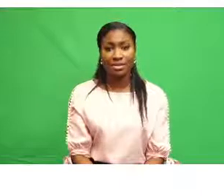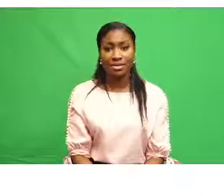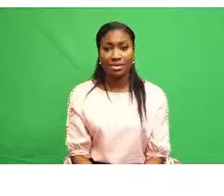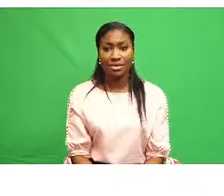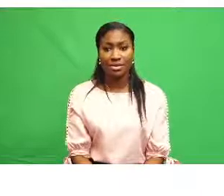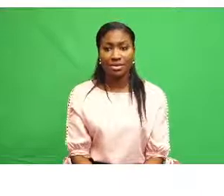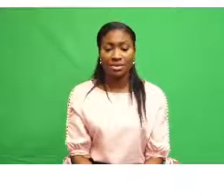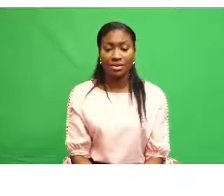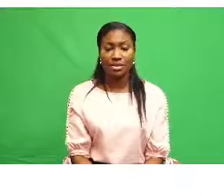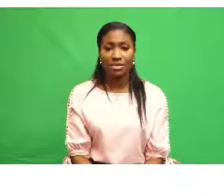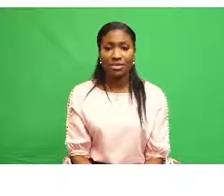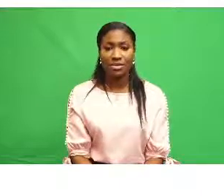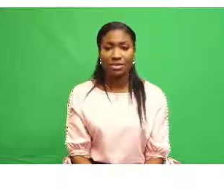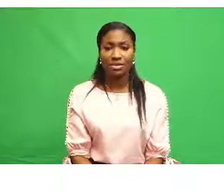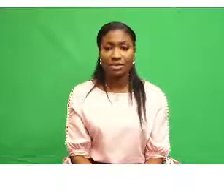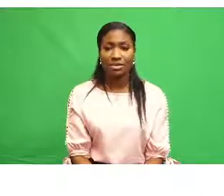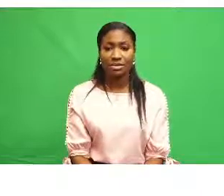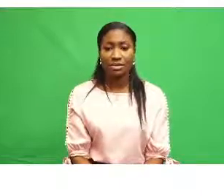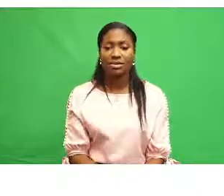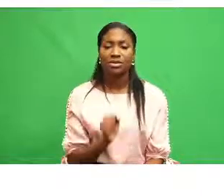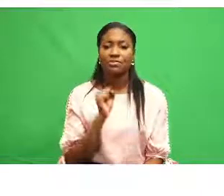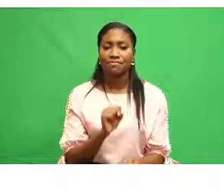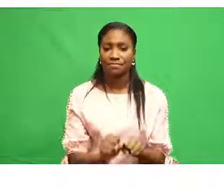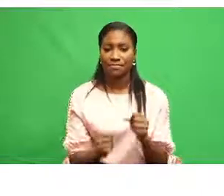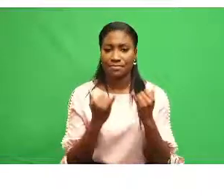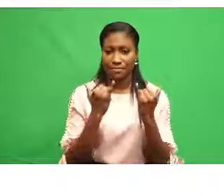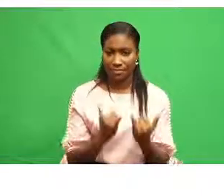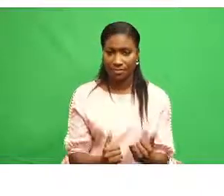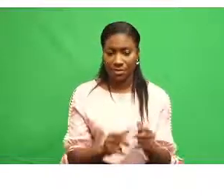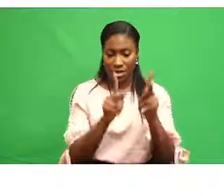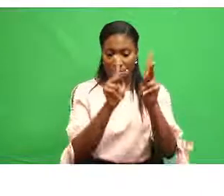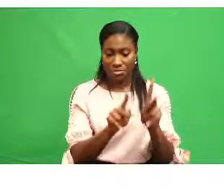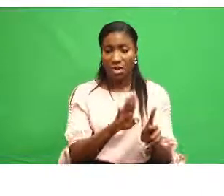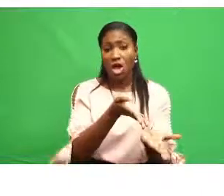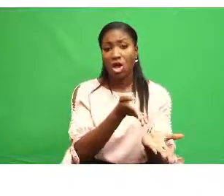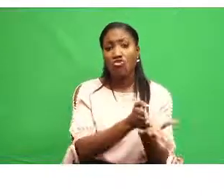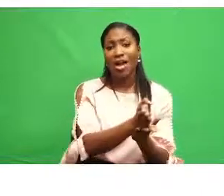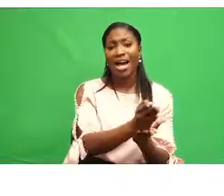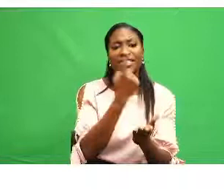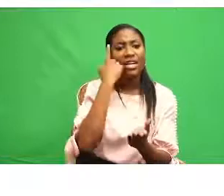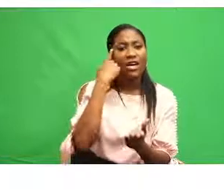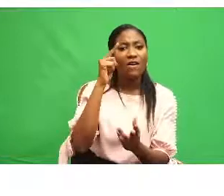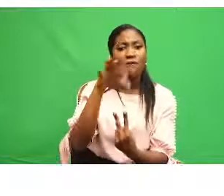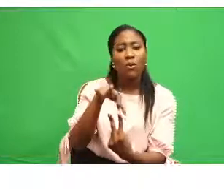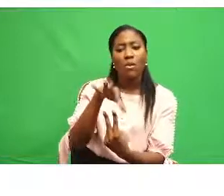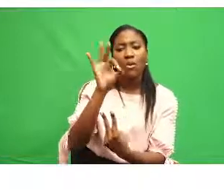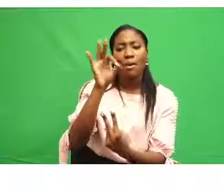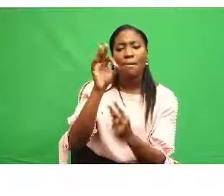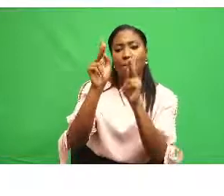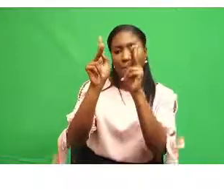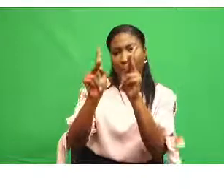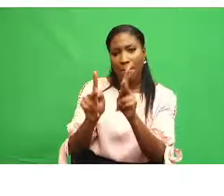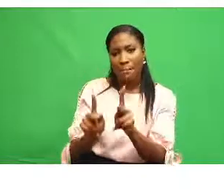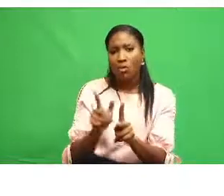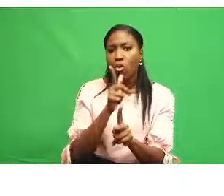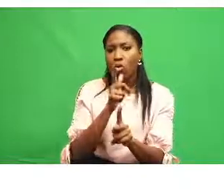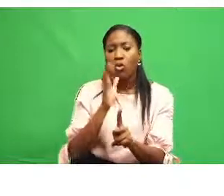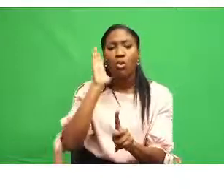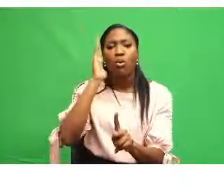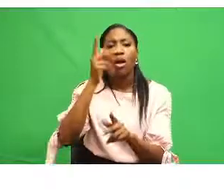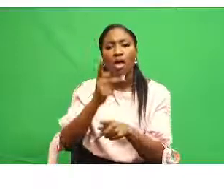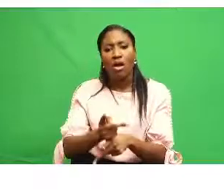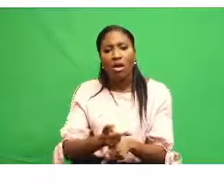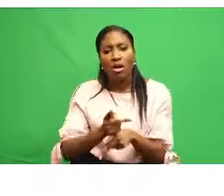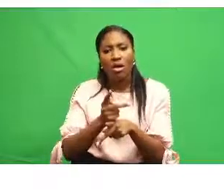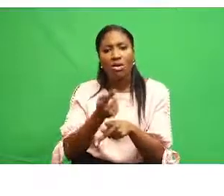Selecting a nominee. It is the right of the client to select a nominee of his or her choice. Now, I know people